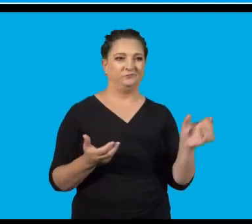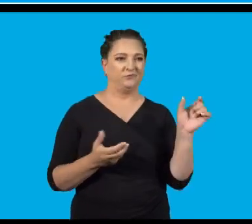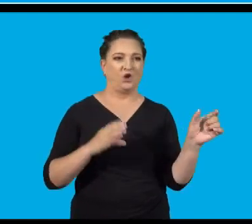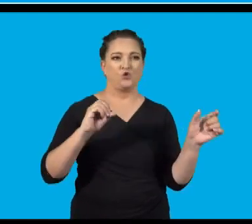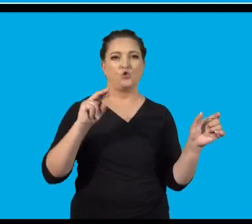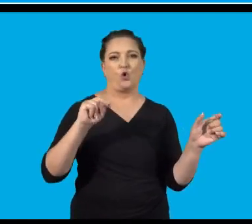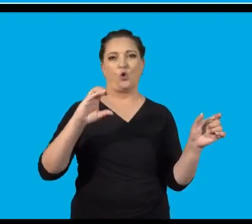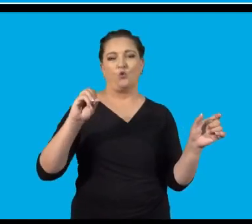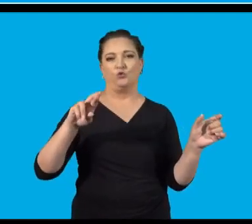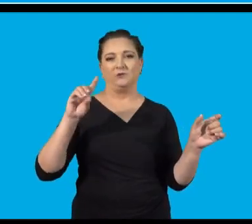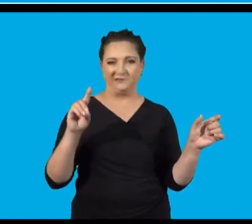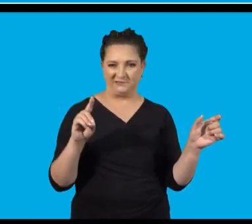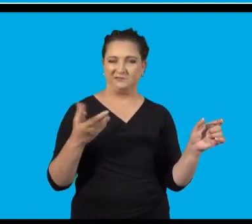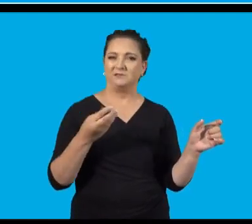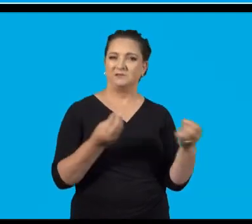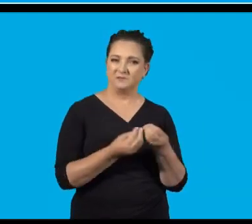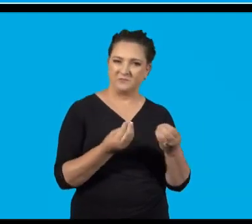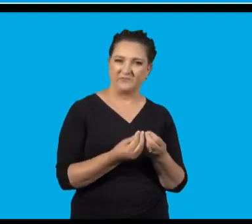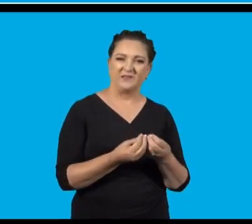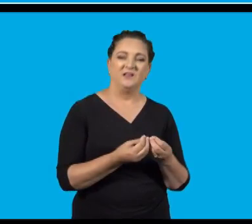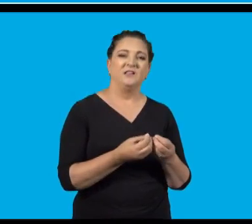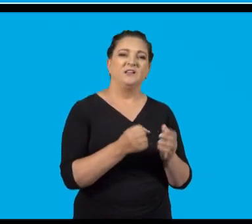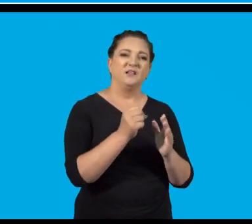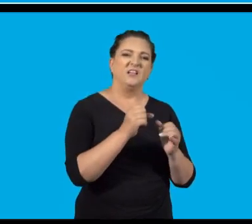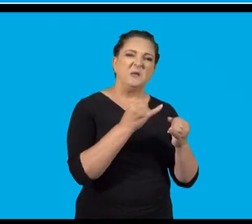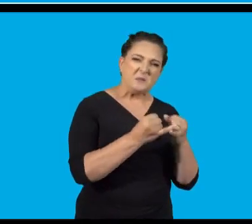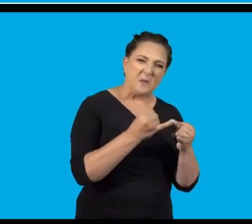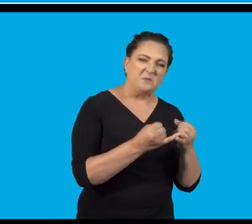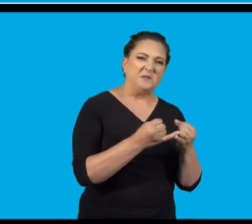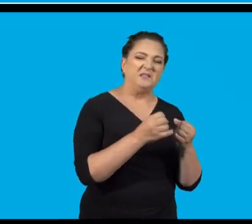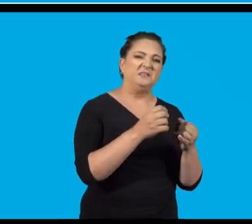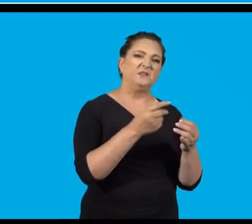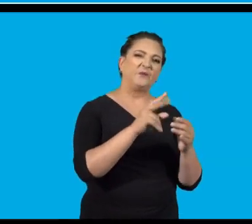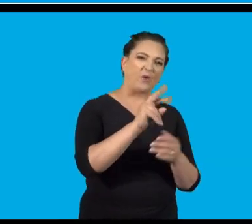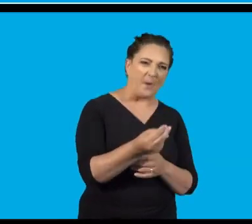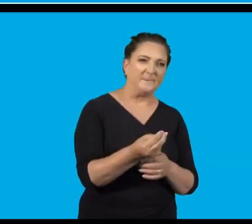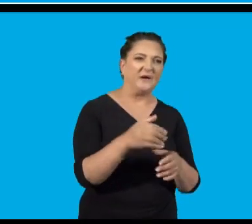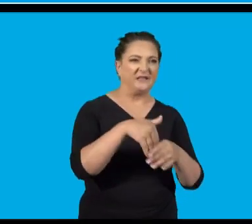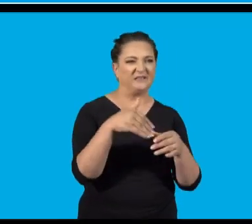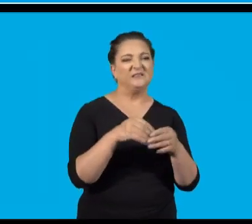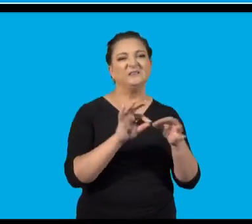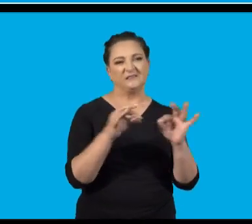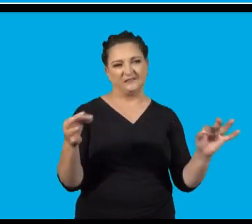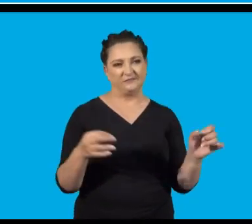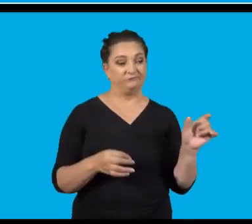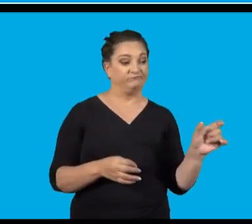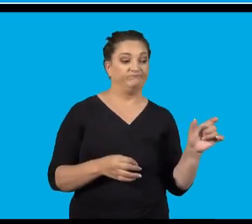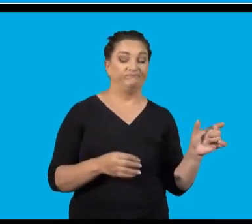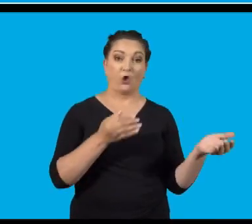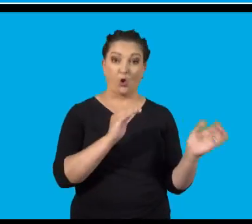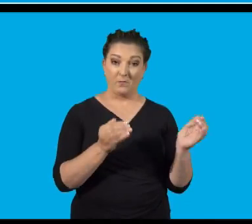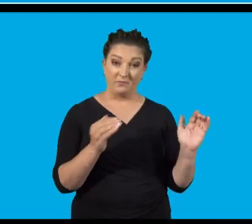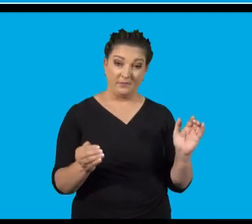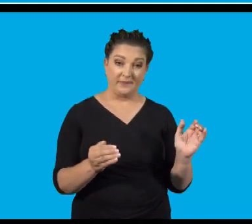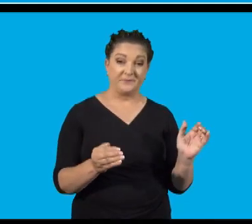at concord, this is the agreement of subject and verb in a sentence particularly, and then our degrees of comparison, looked